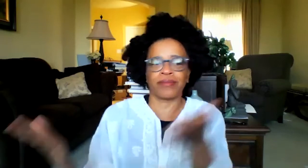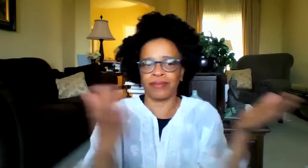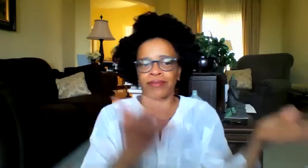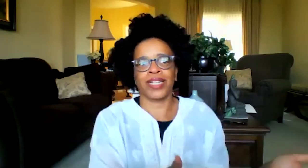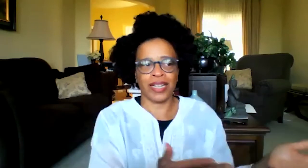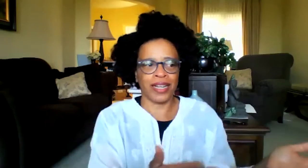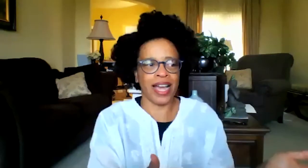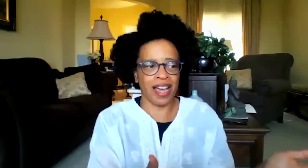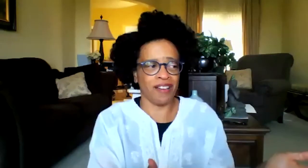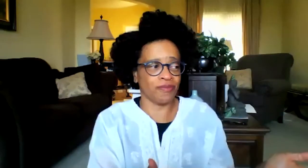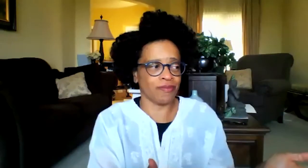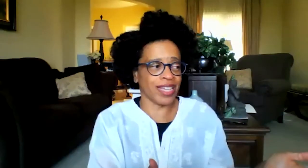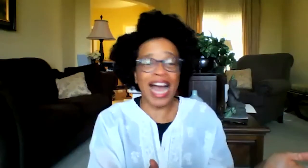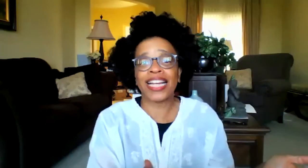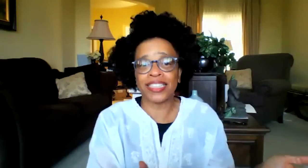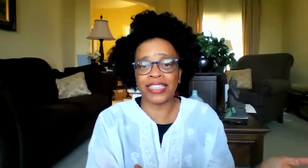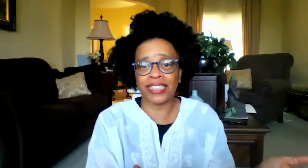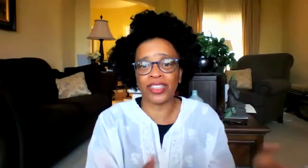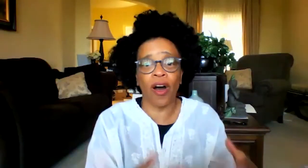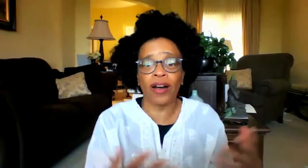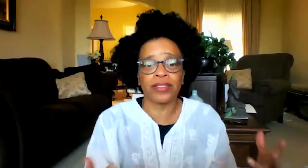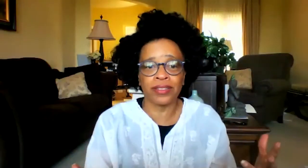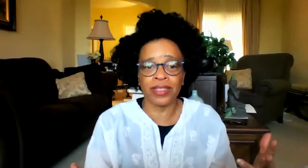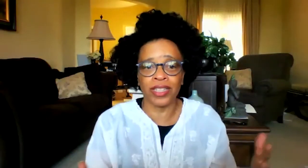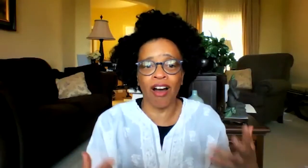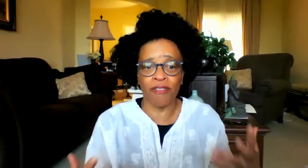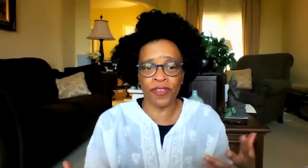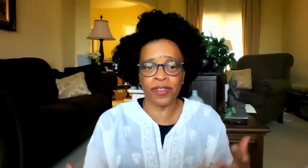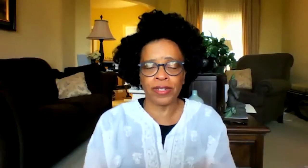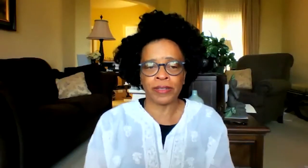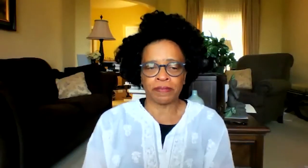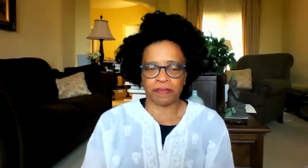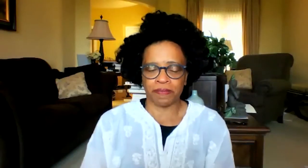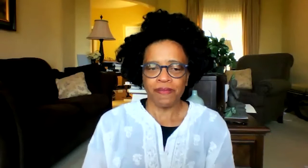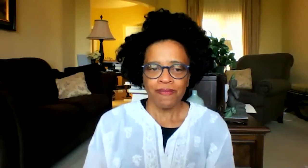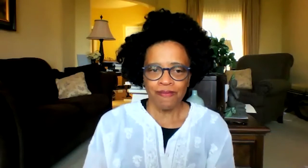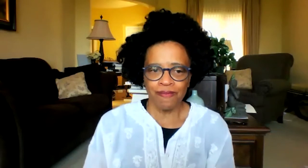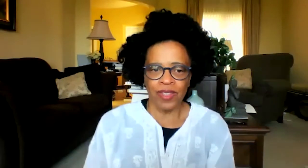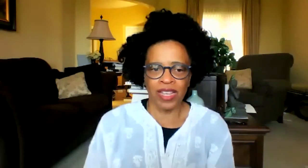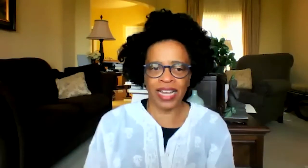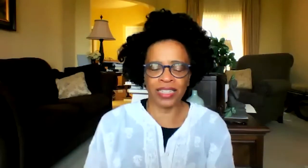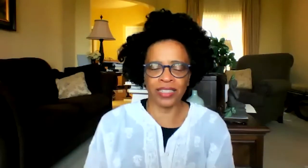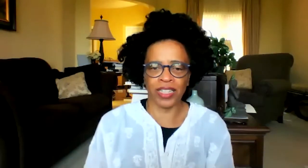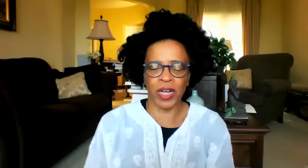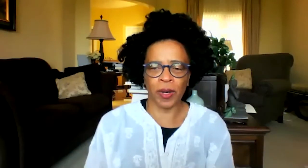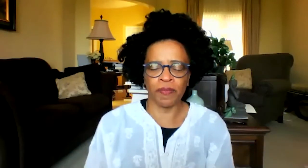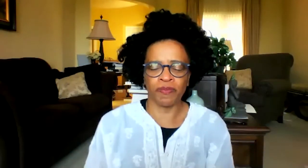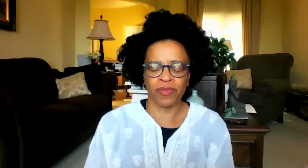teachers have kindly taught and offered.